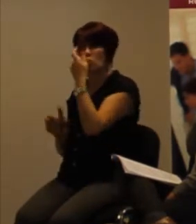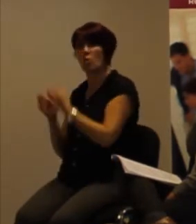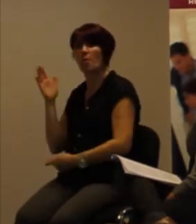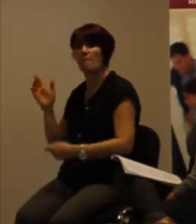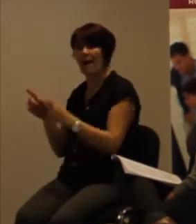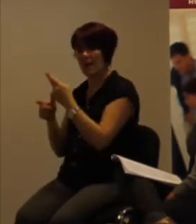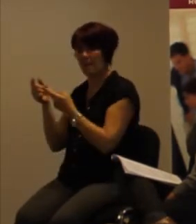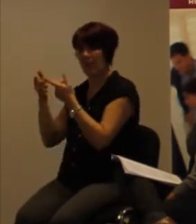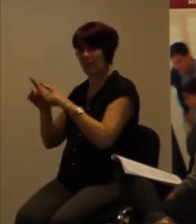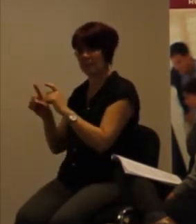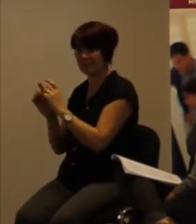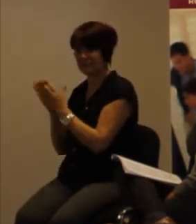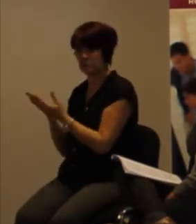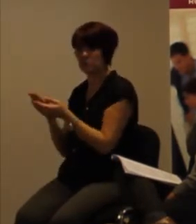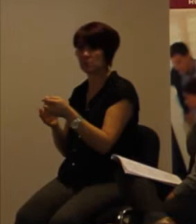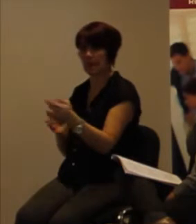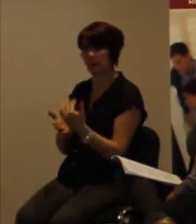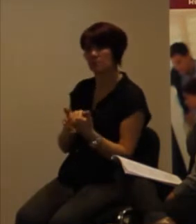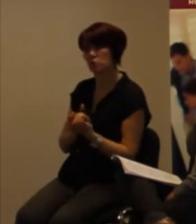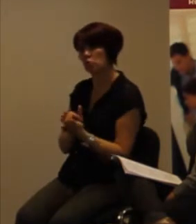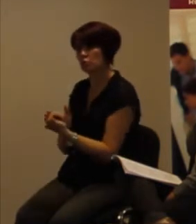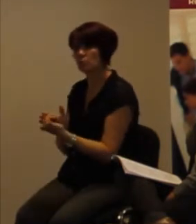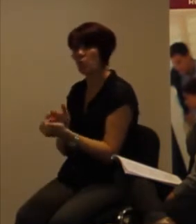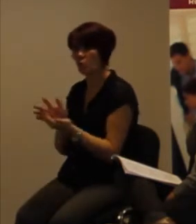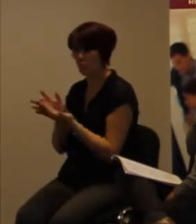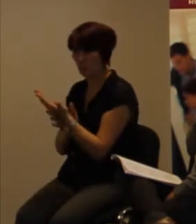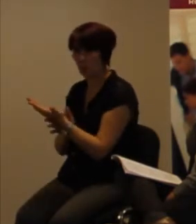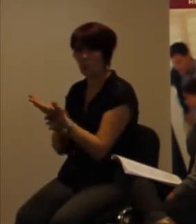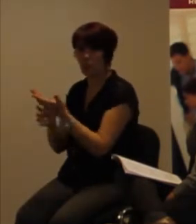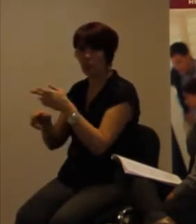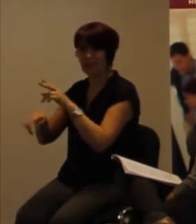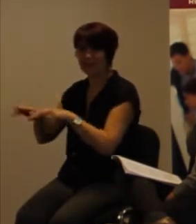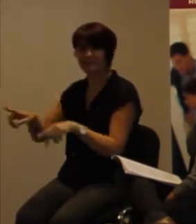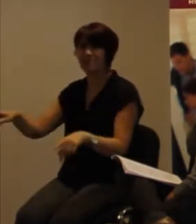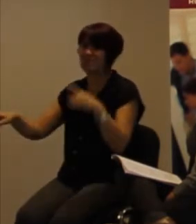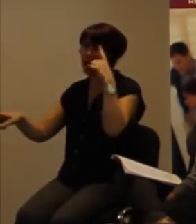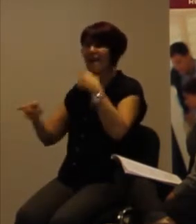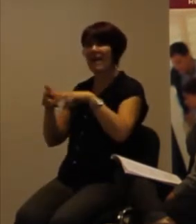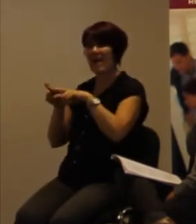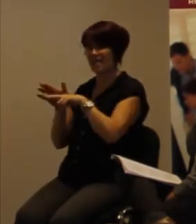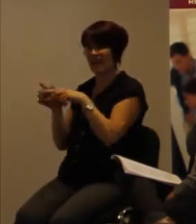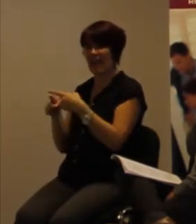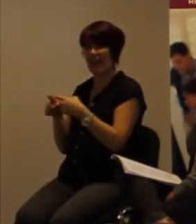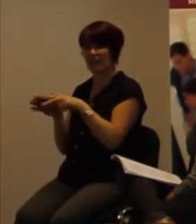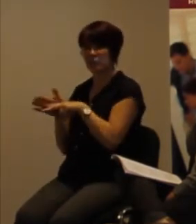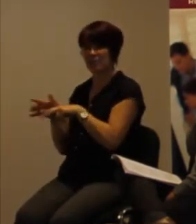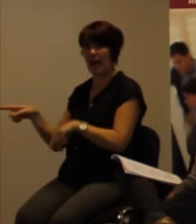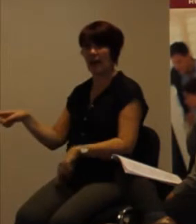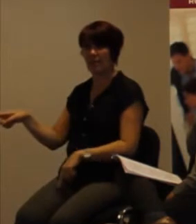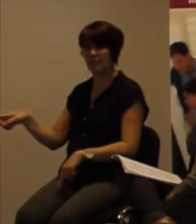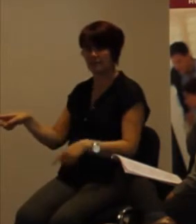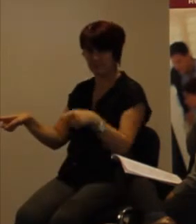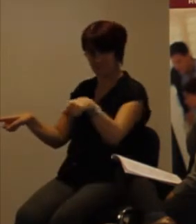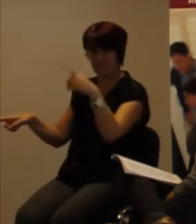to support them in assessment. So knowledge and comprehension of English, situation where the knowledge and comprehension of English may